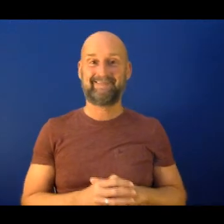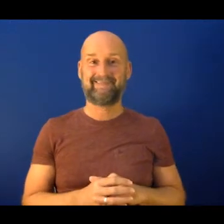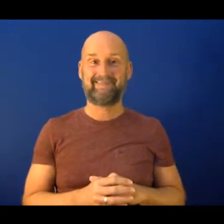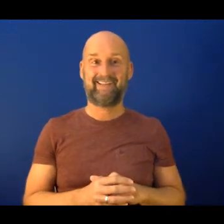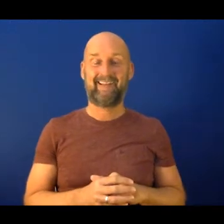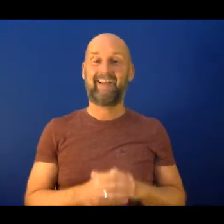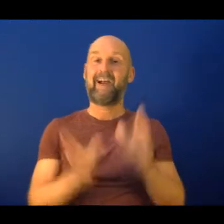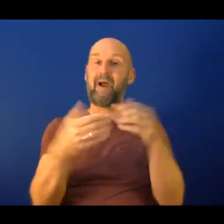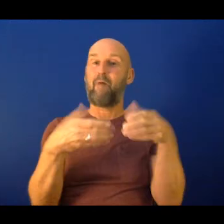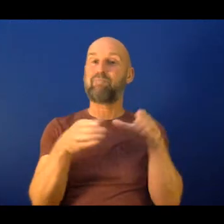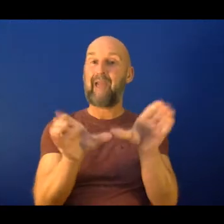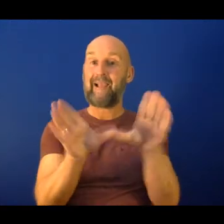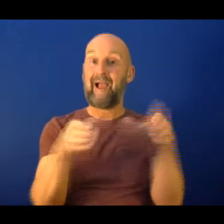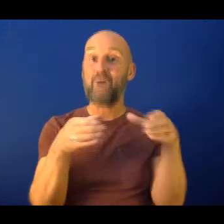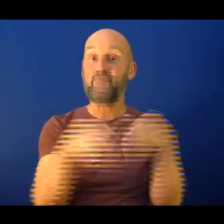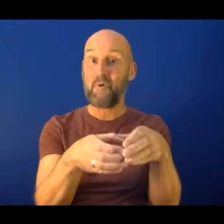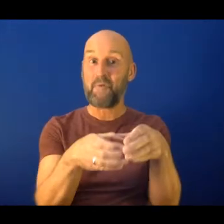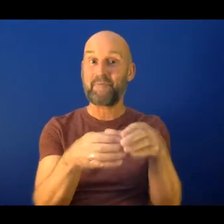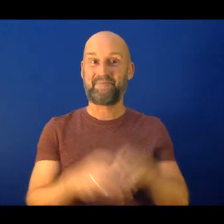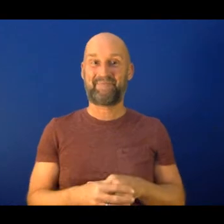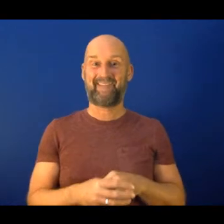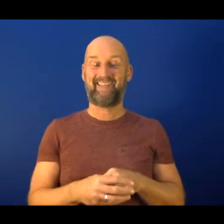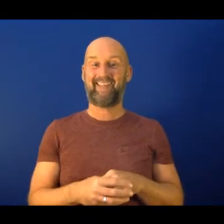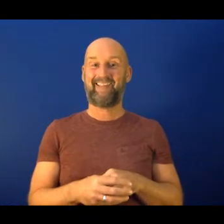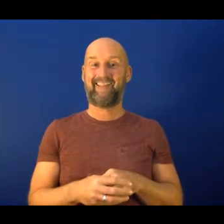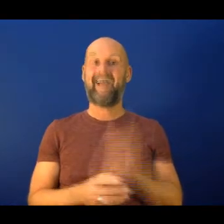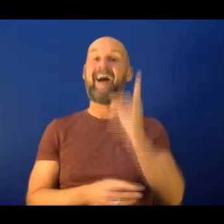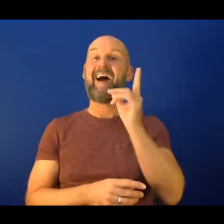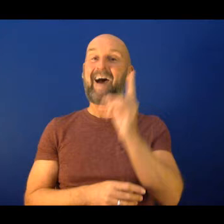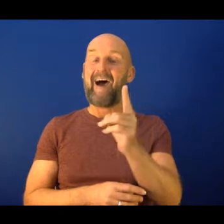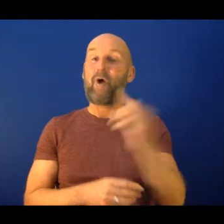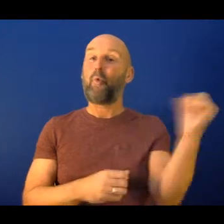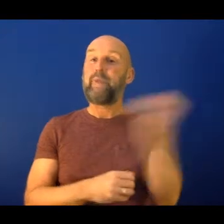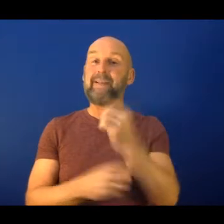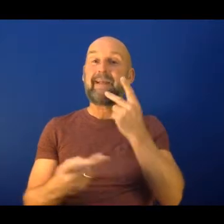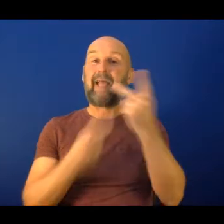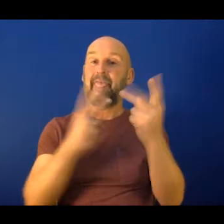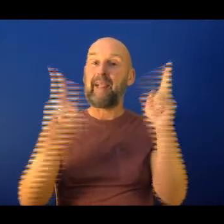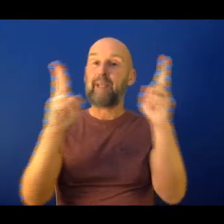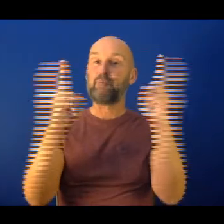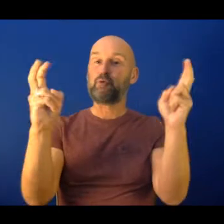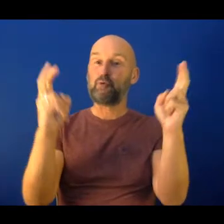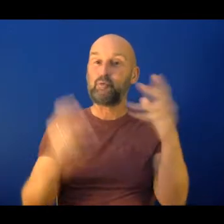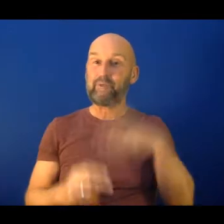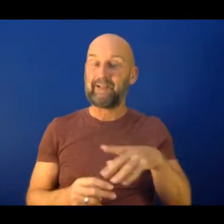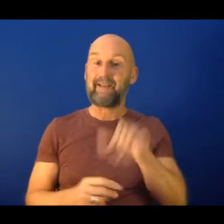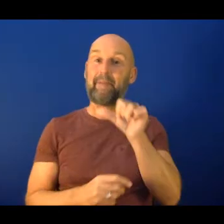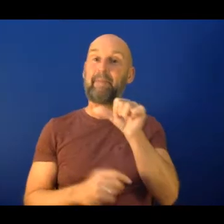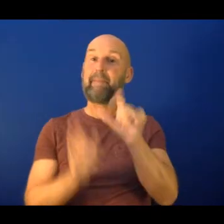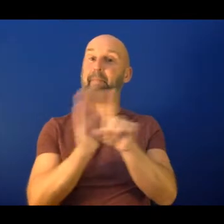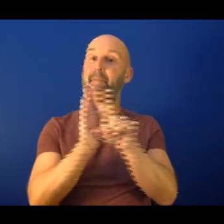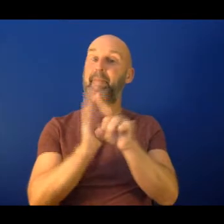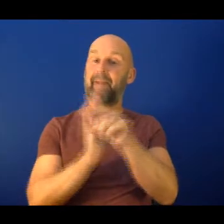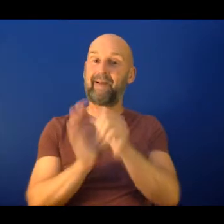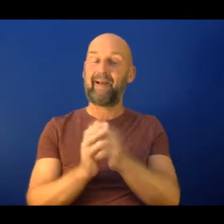No, Breakout room. No, I want a theme tune for the breakout room. A bit of